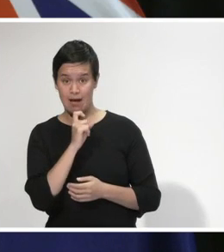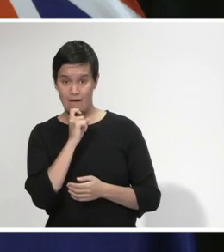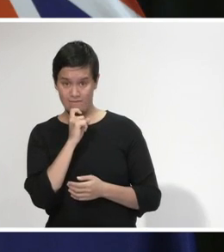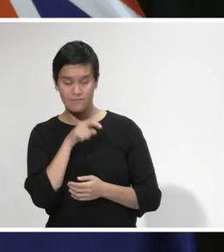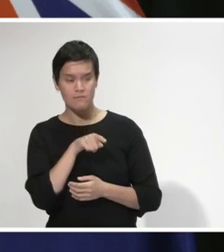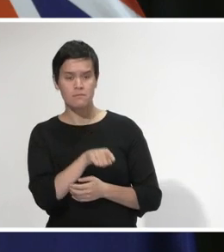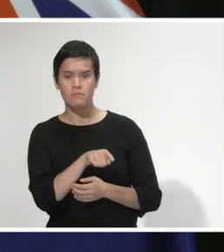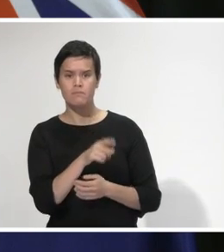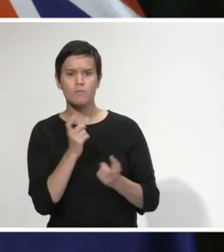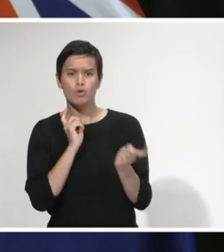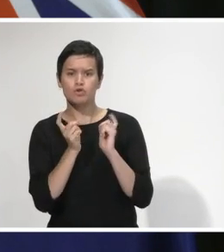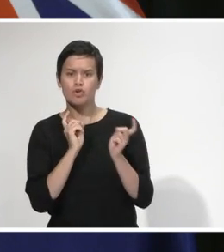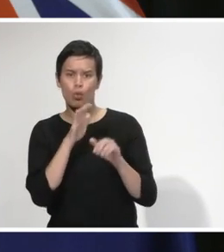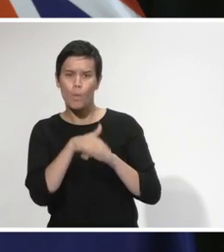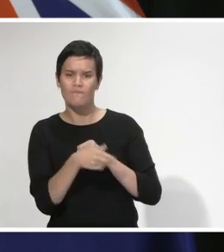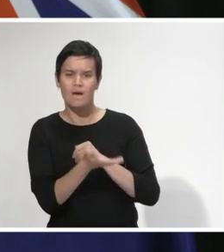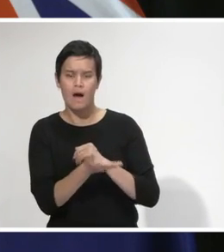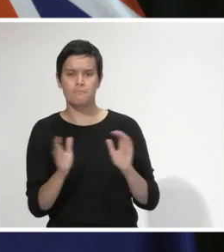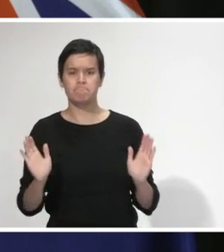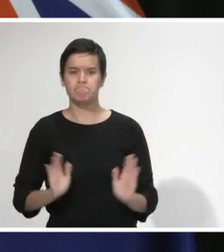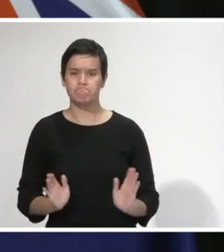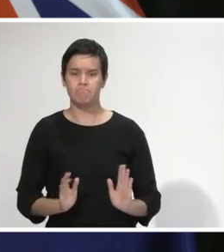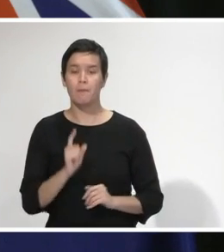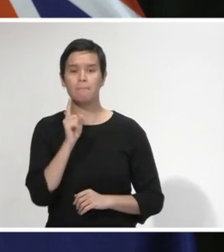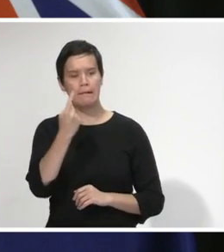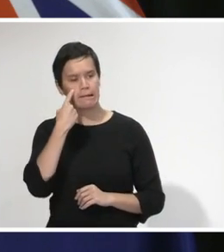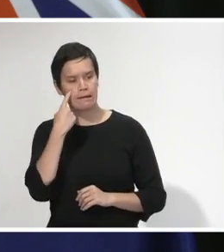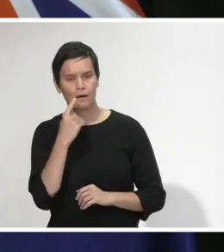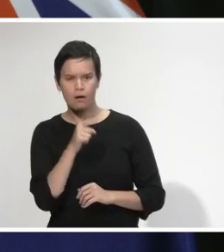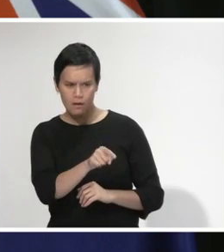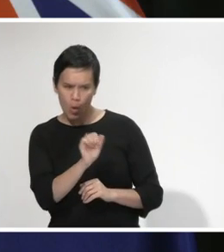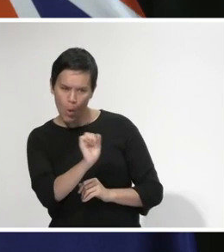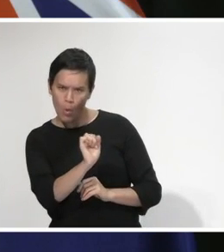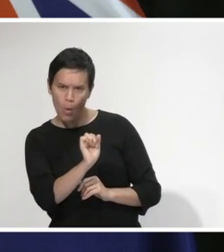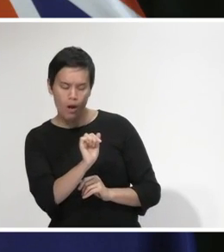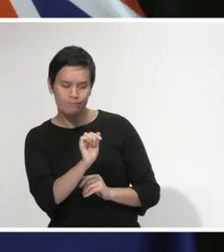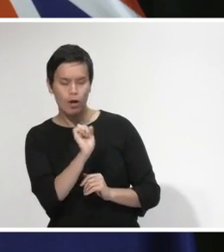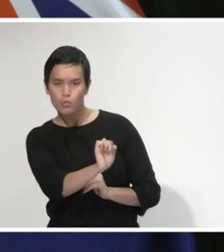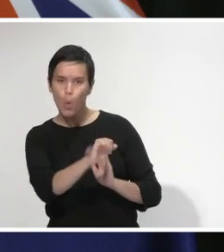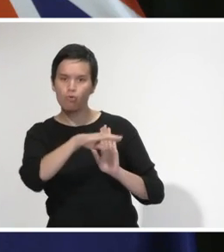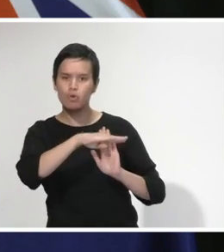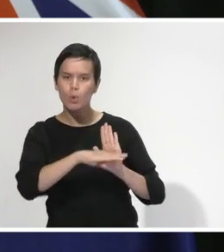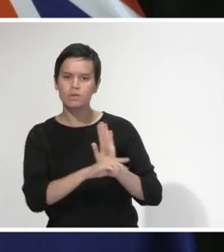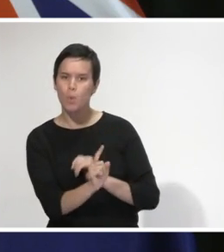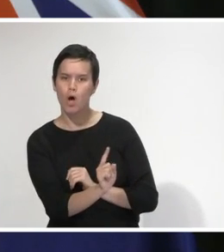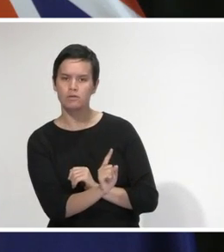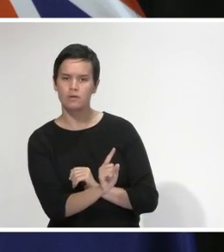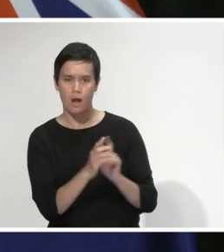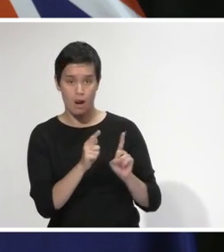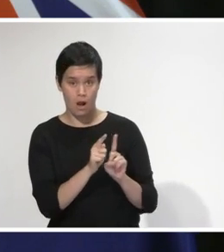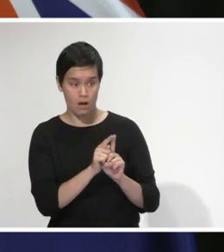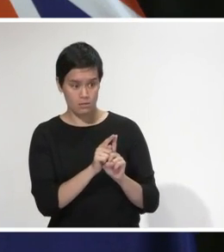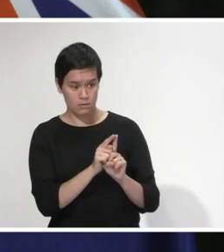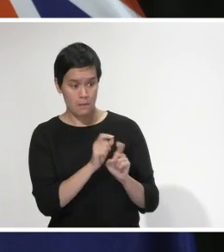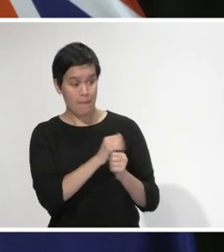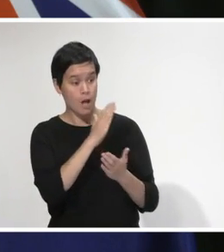that airline staff, the measures that they are taking are protecting both them and ensuring we're not introducing cases into the